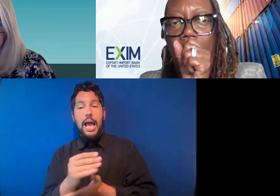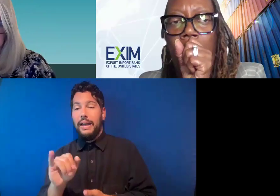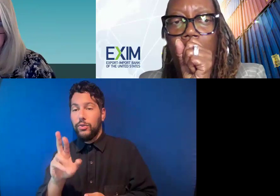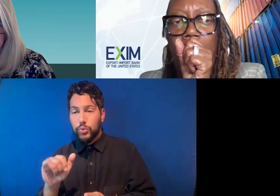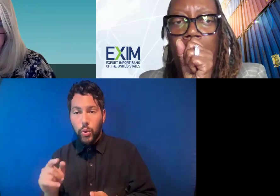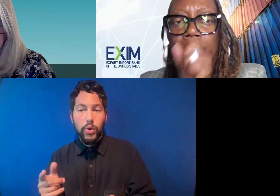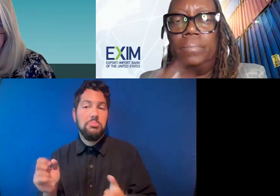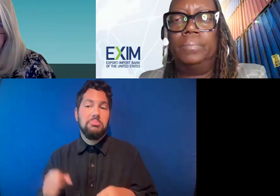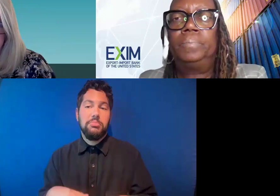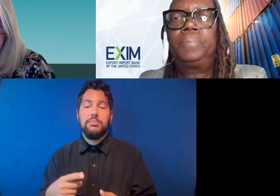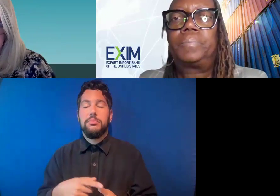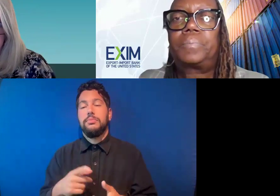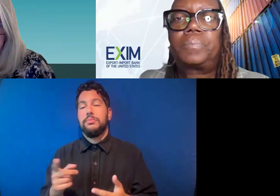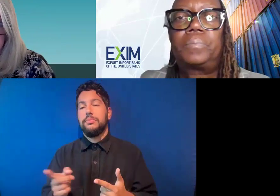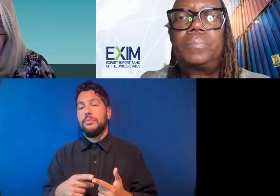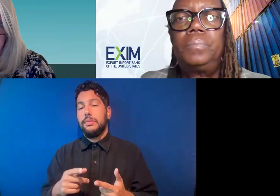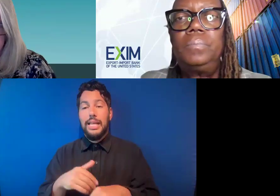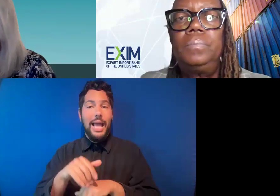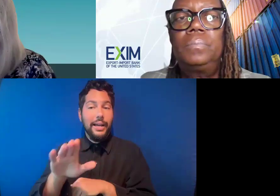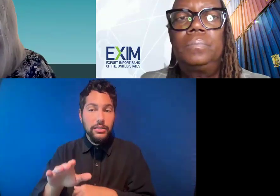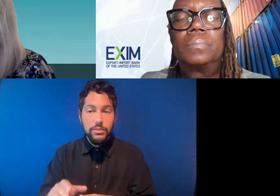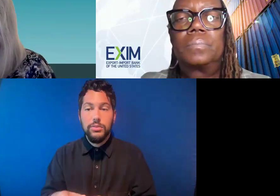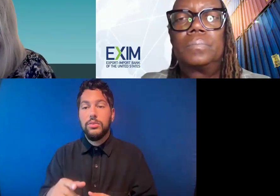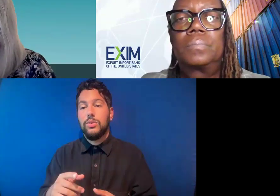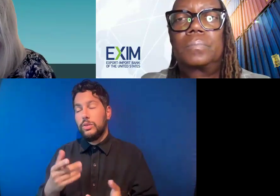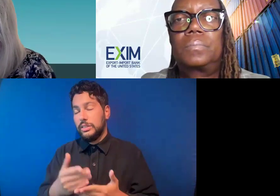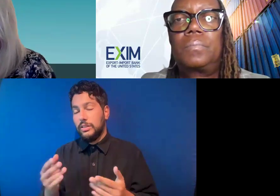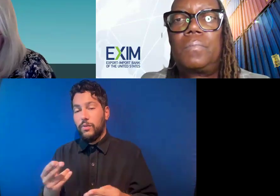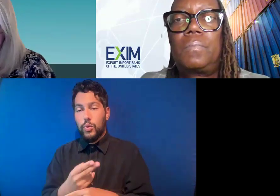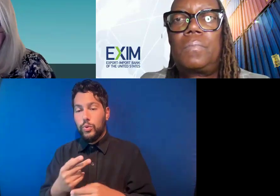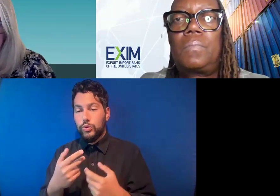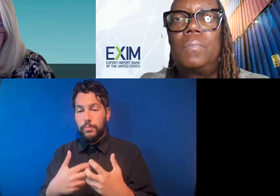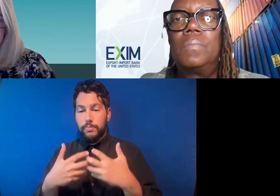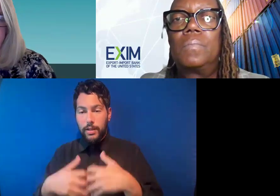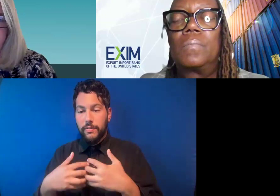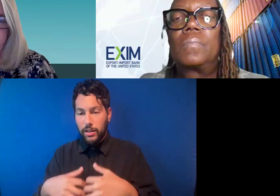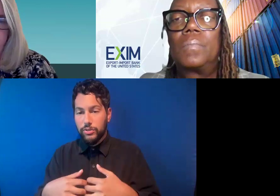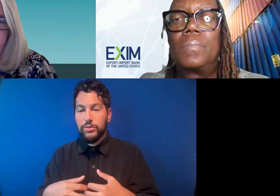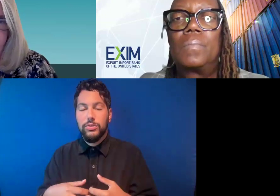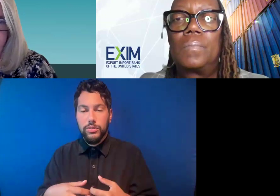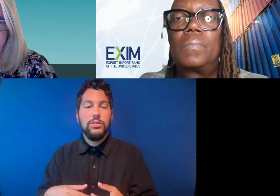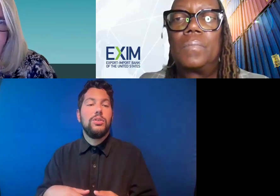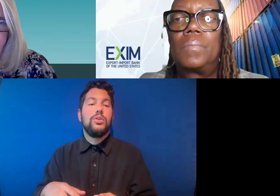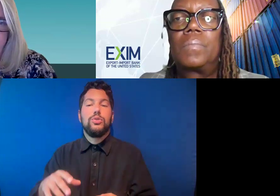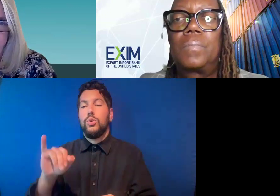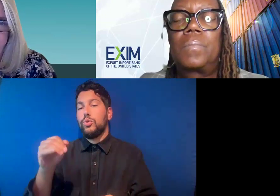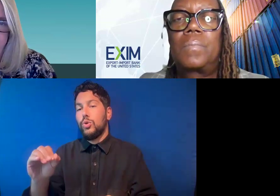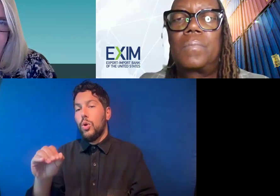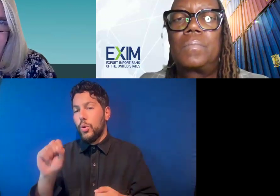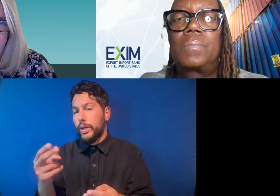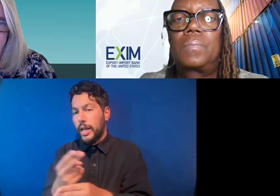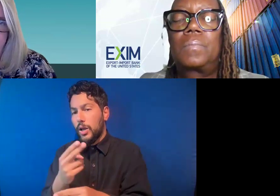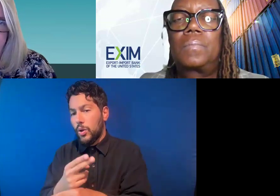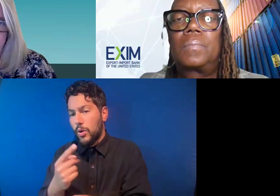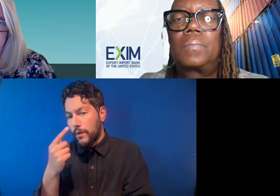or for export, or stuff that you're going to use to manufacture goods for export, right? So Joe could use it for